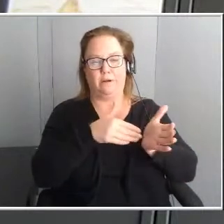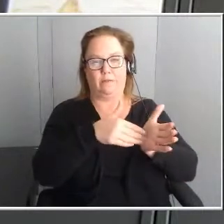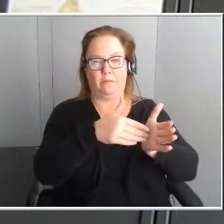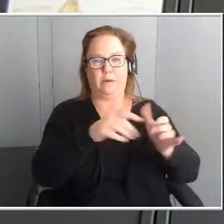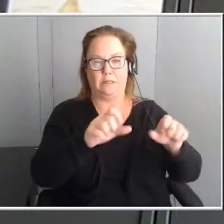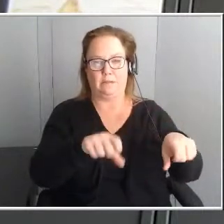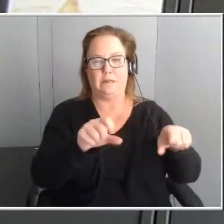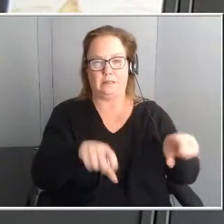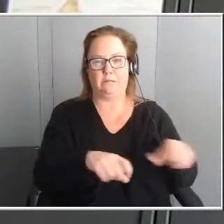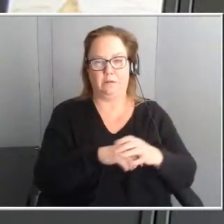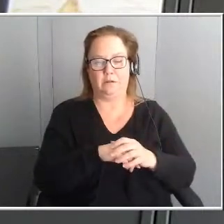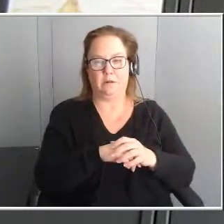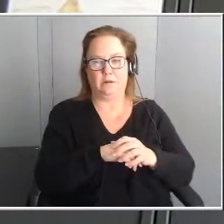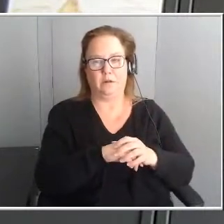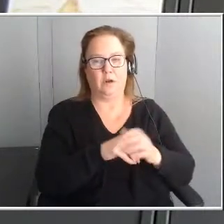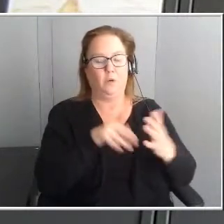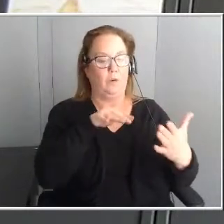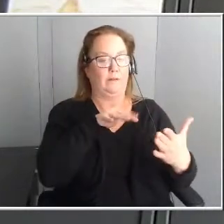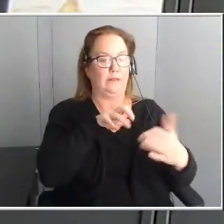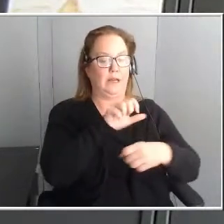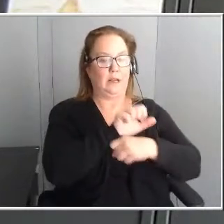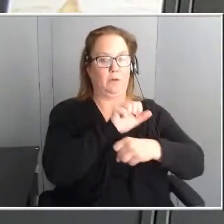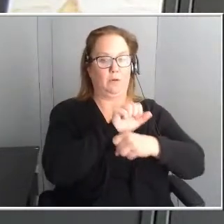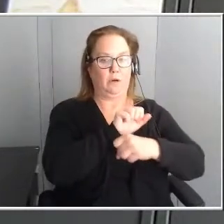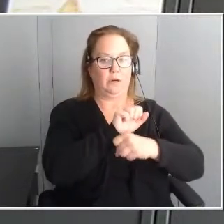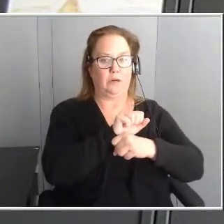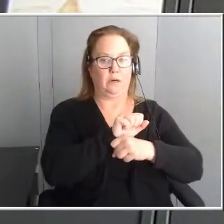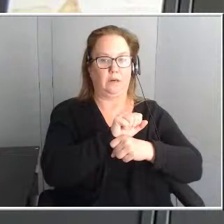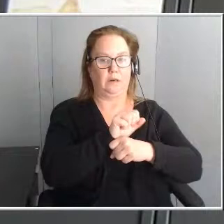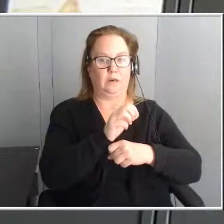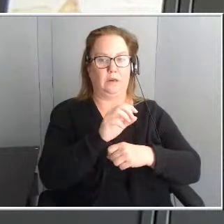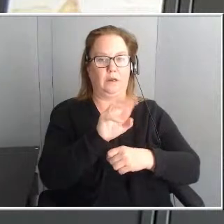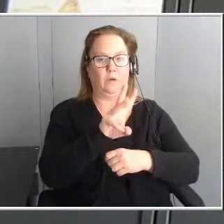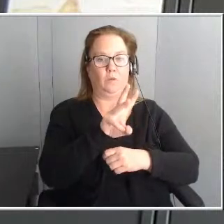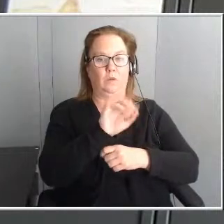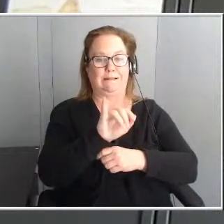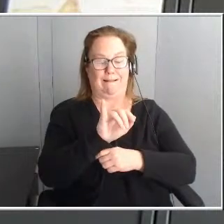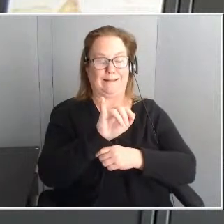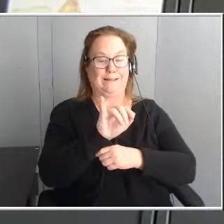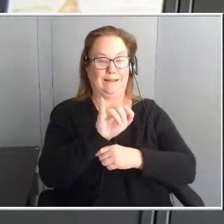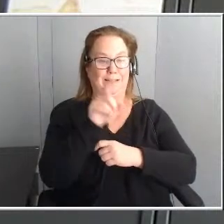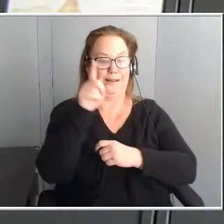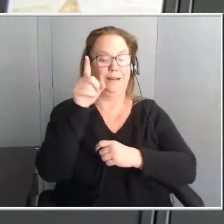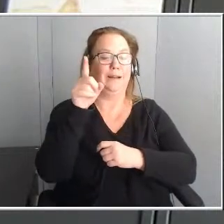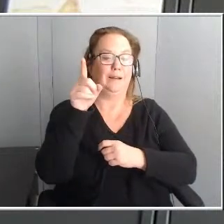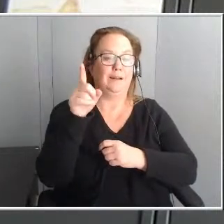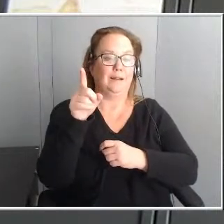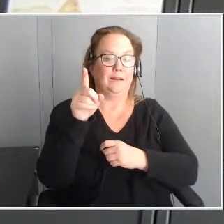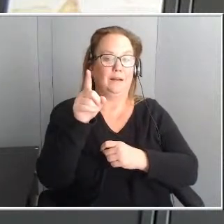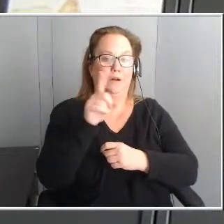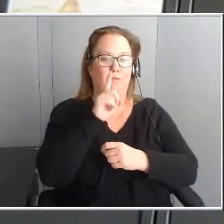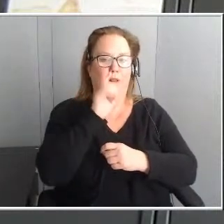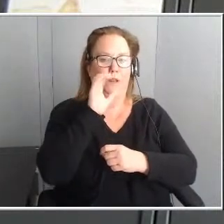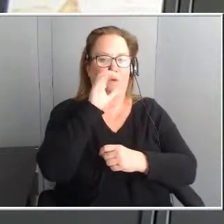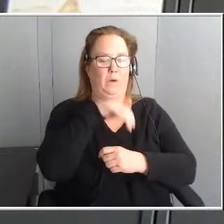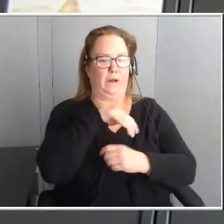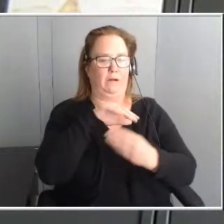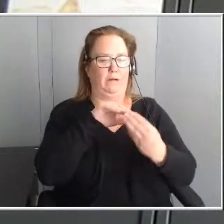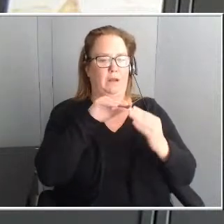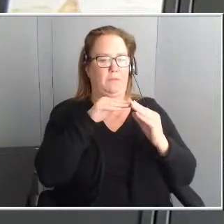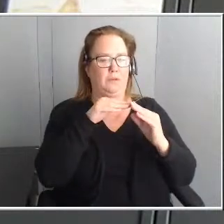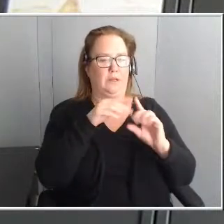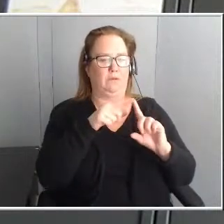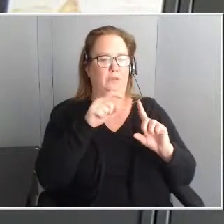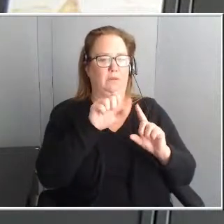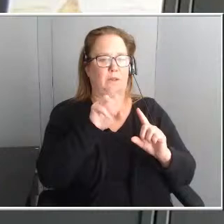possible. We have a study we worked on, not in Missouri, but in Wisconsin, where there was a really weird lineage that was coming in their